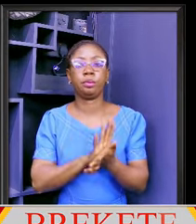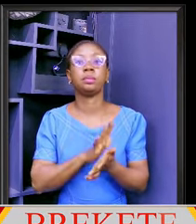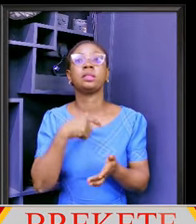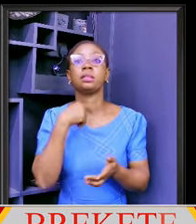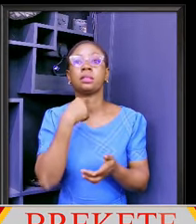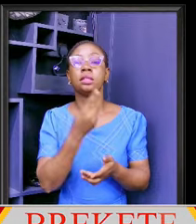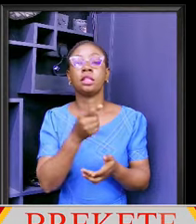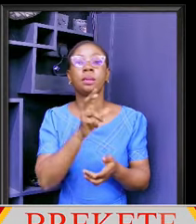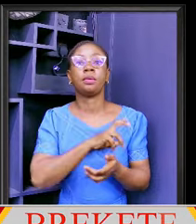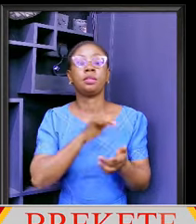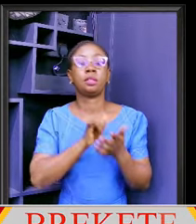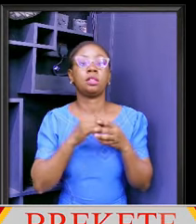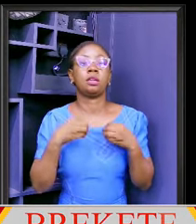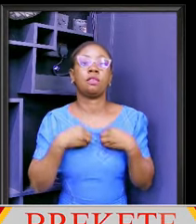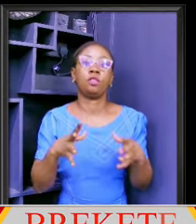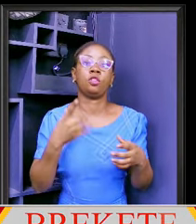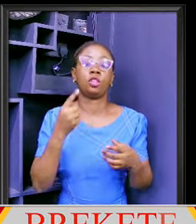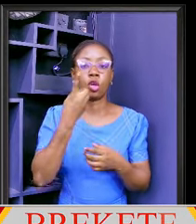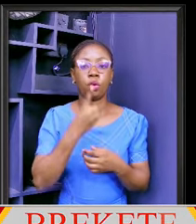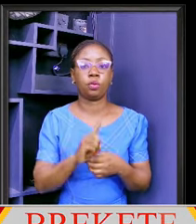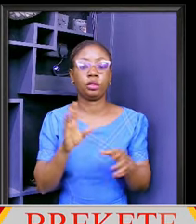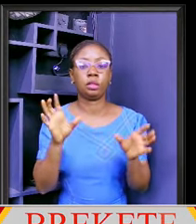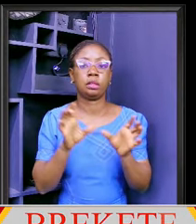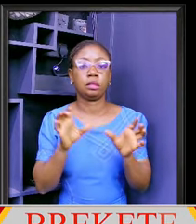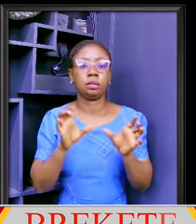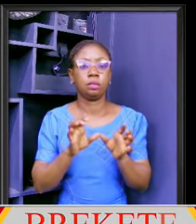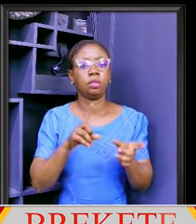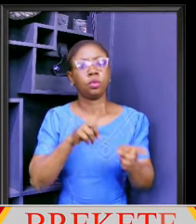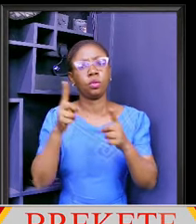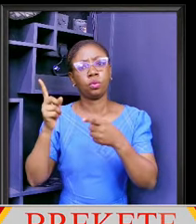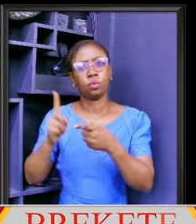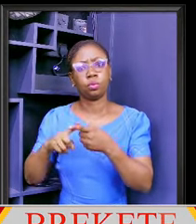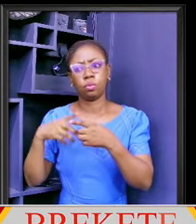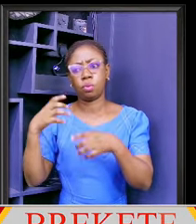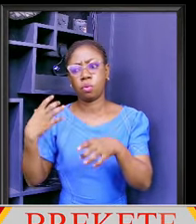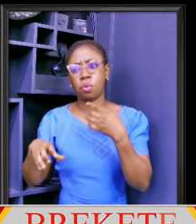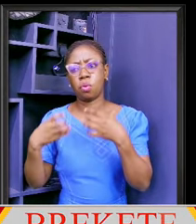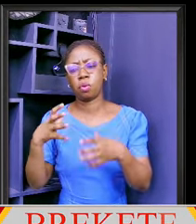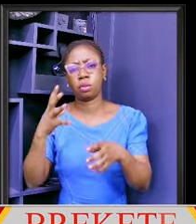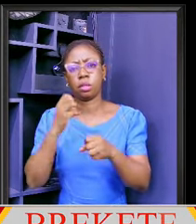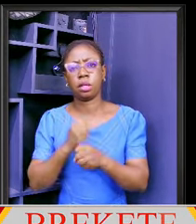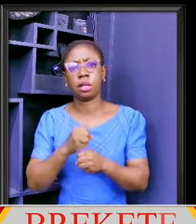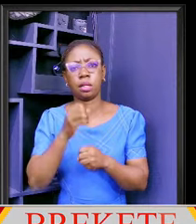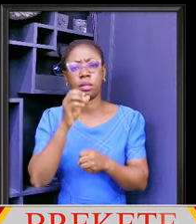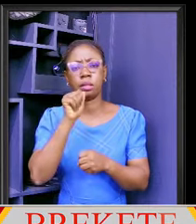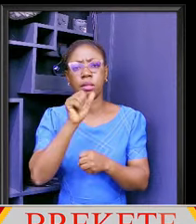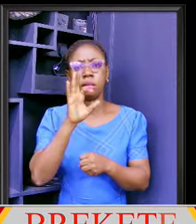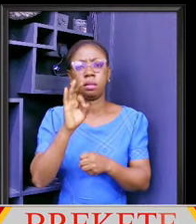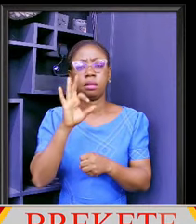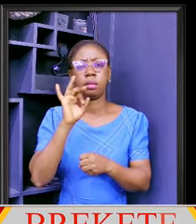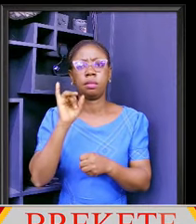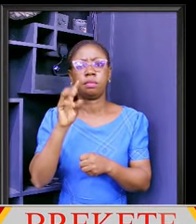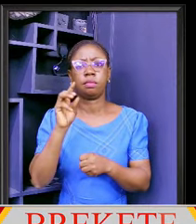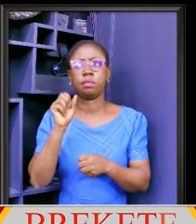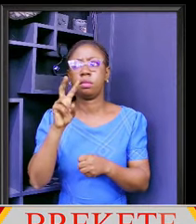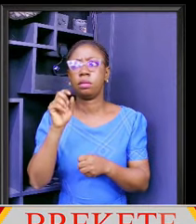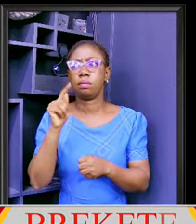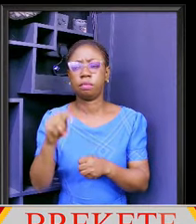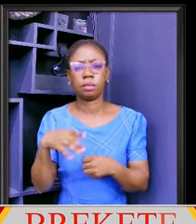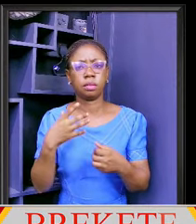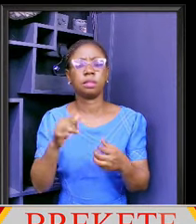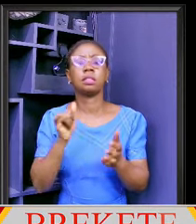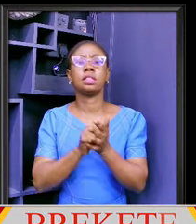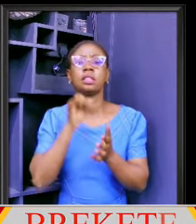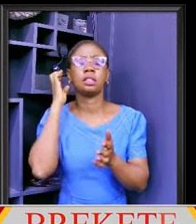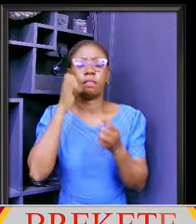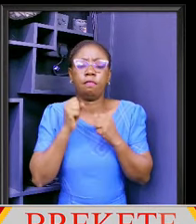certificate. And proceed to court, obtain the false affidavit that he has lost the original certificate. Even he has not even taught it. Since the